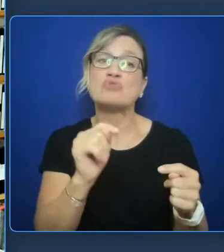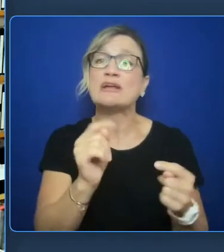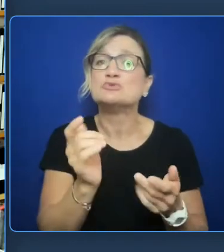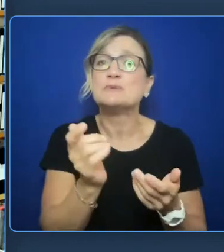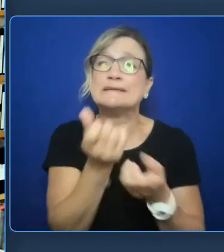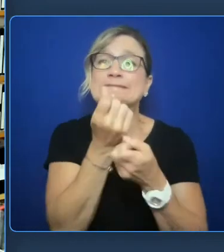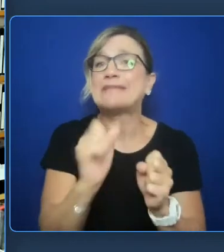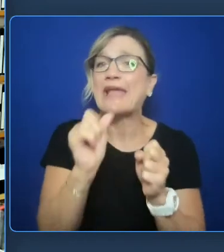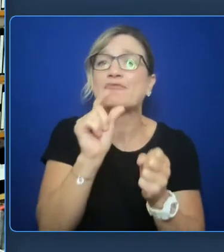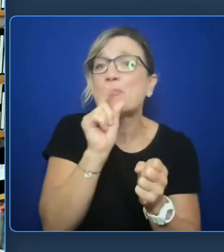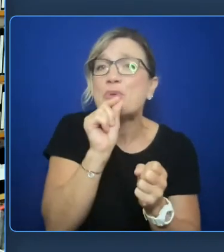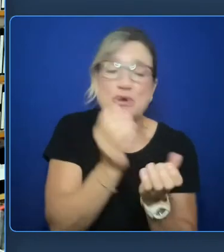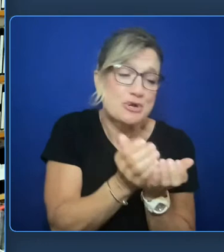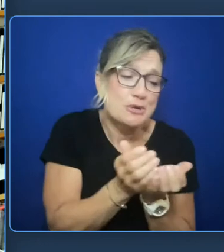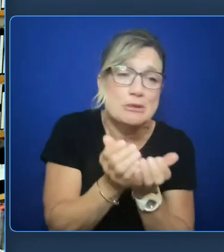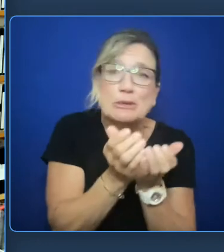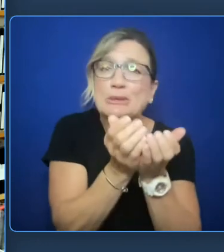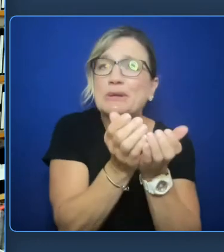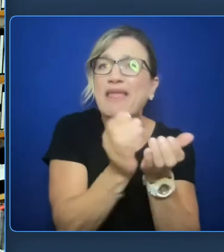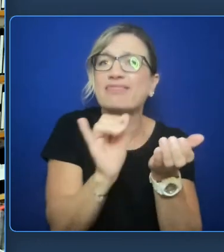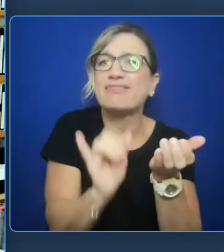the little bird, you know.